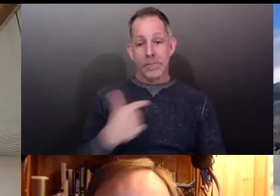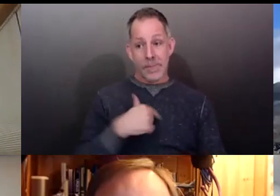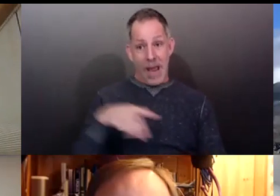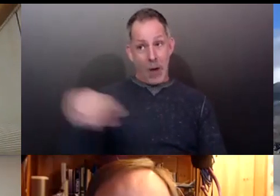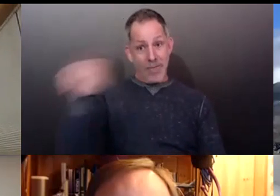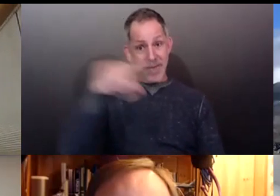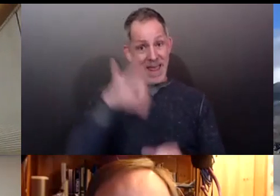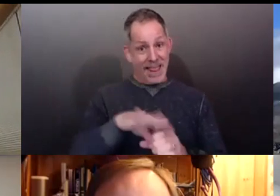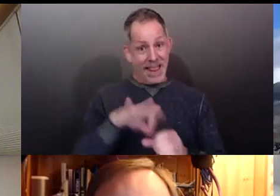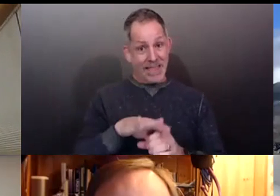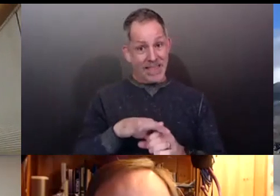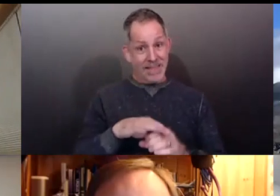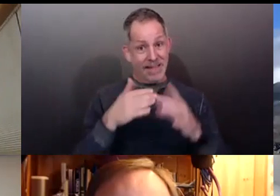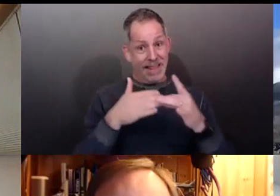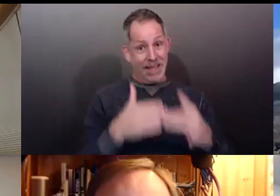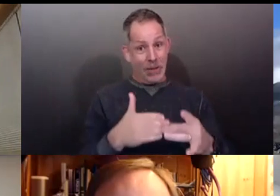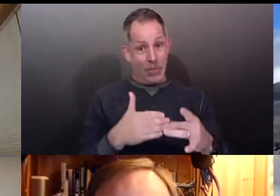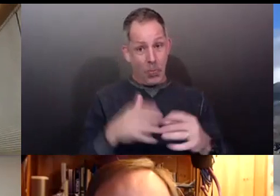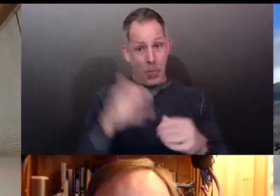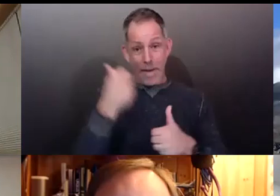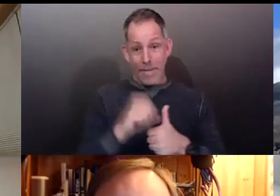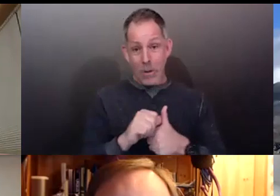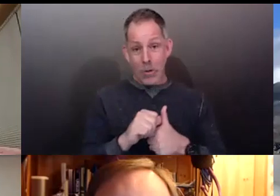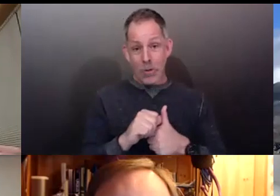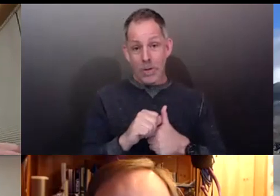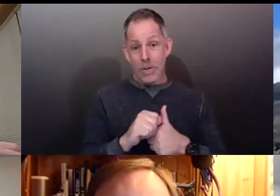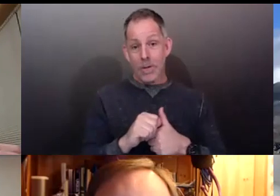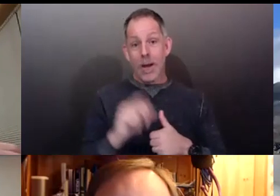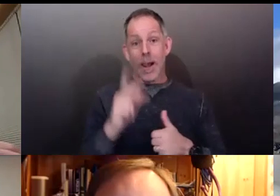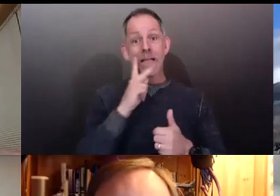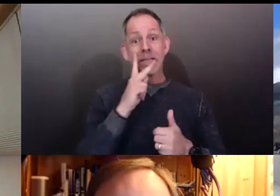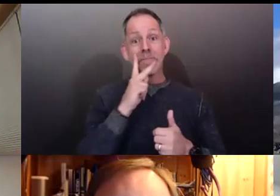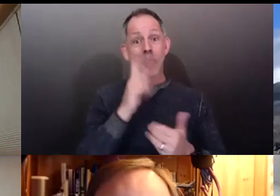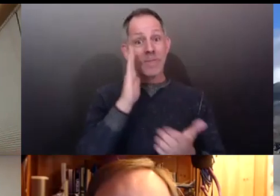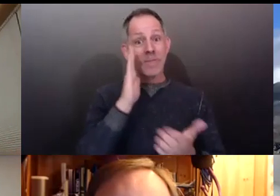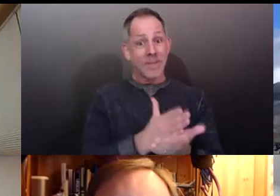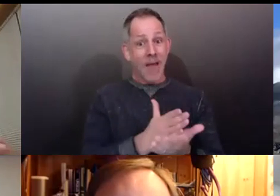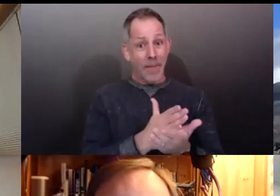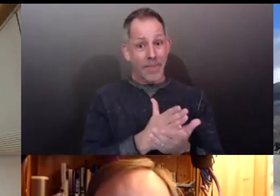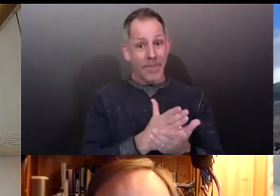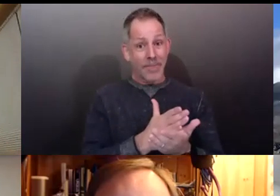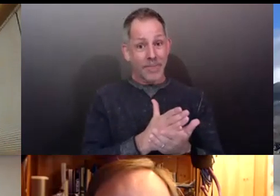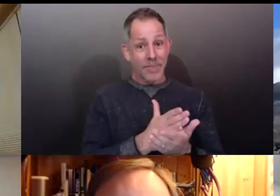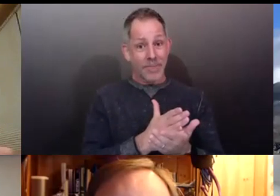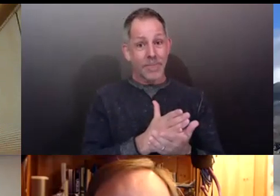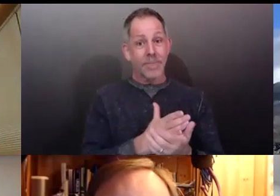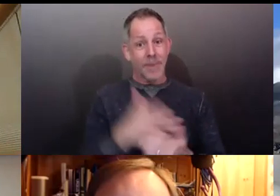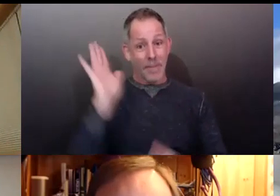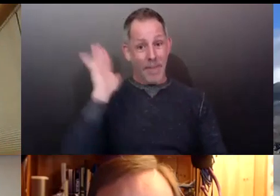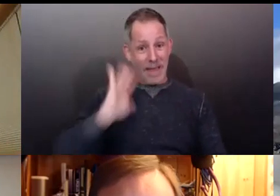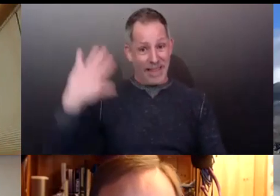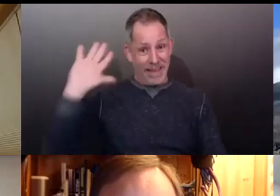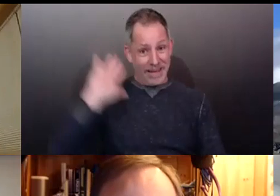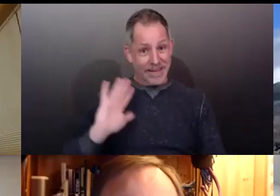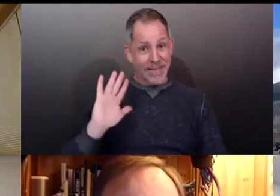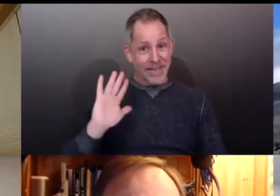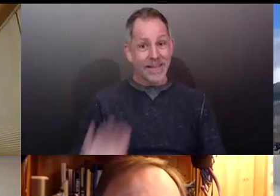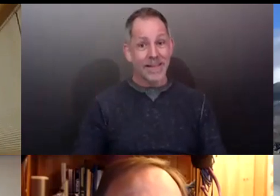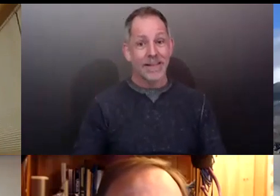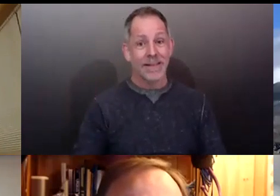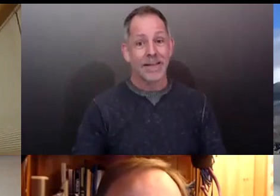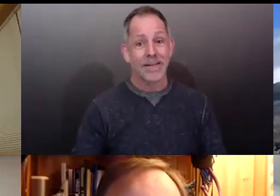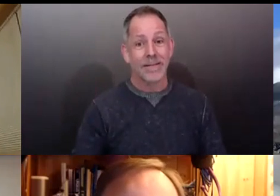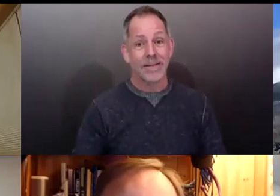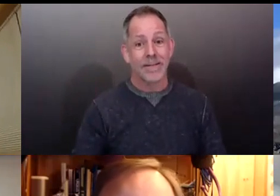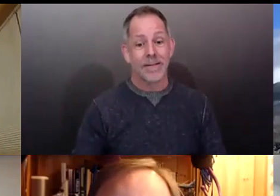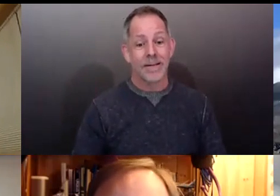cessation and the impact that an individual's personal physician has on them is the #1 person.